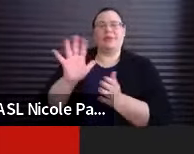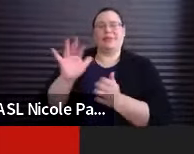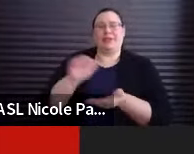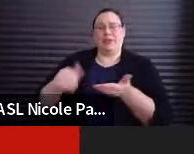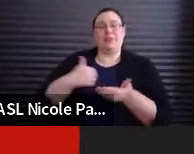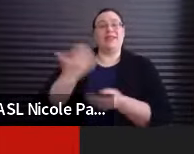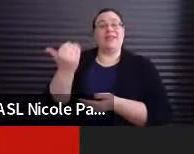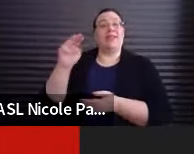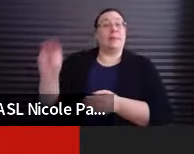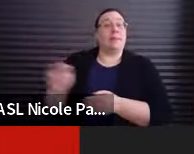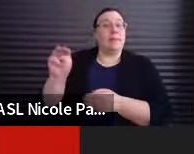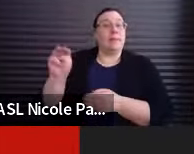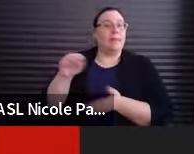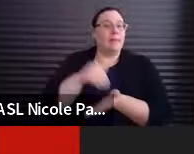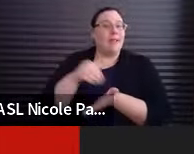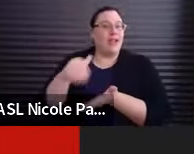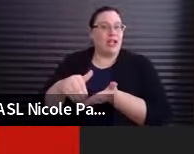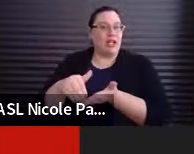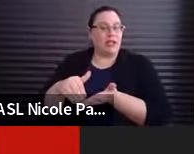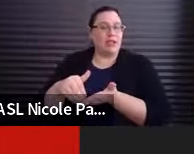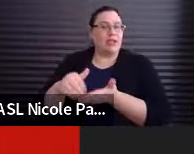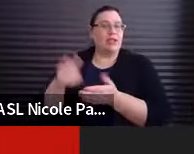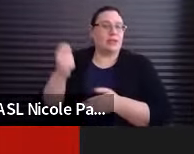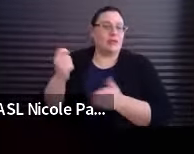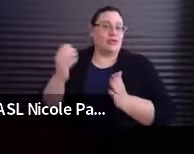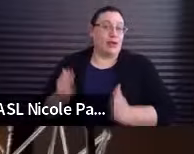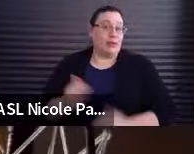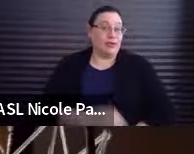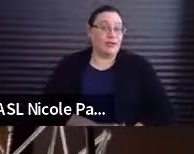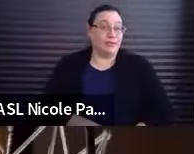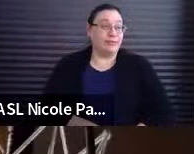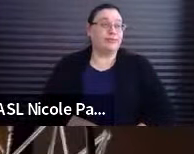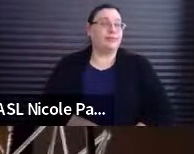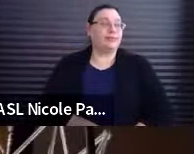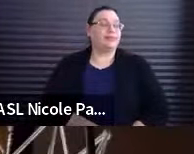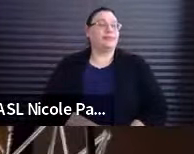subscribers. Next slide.